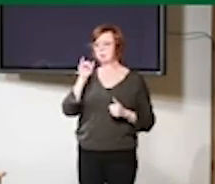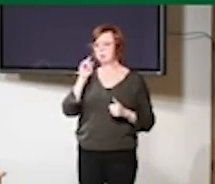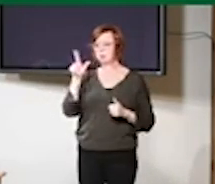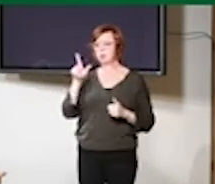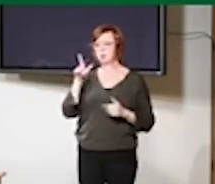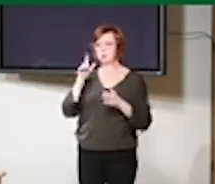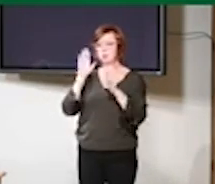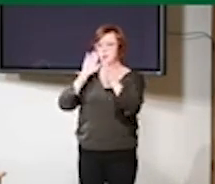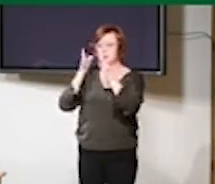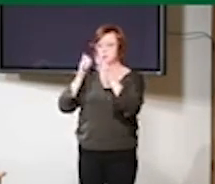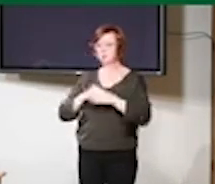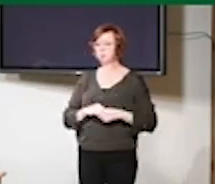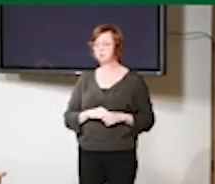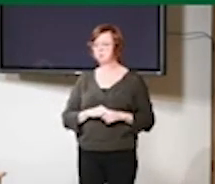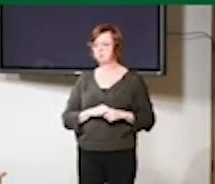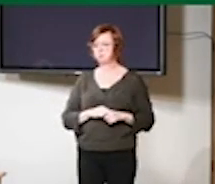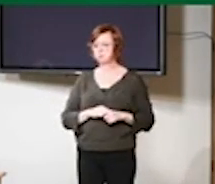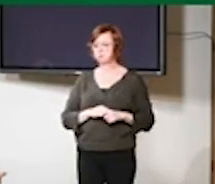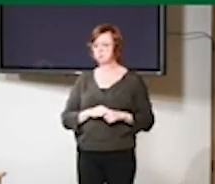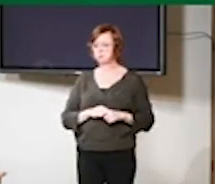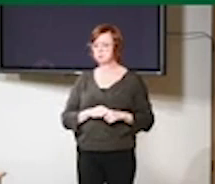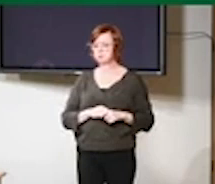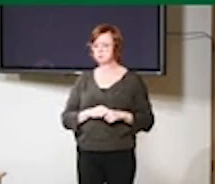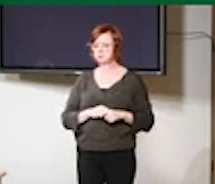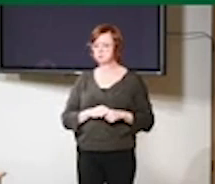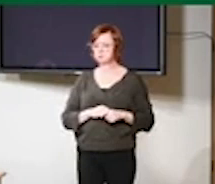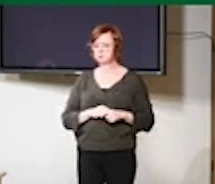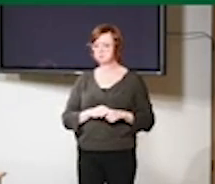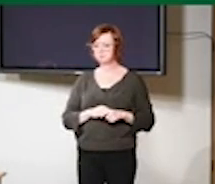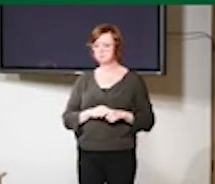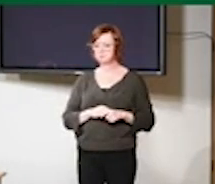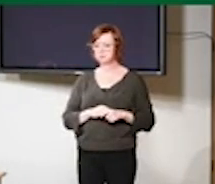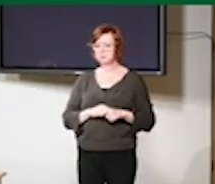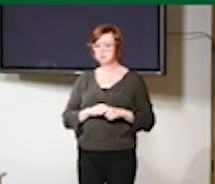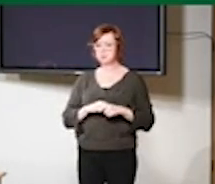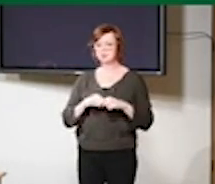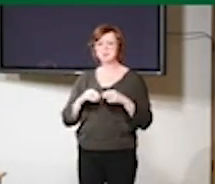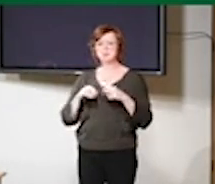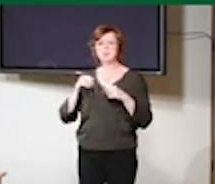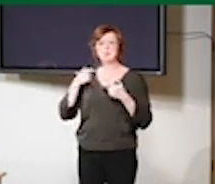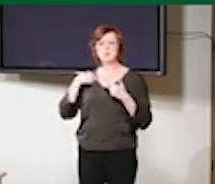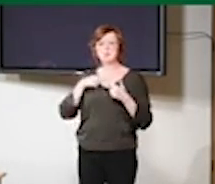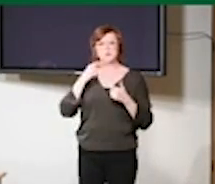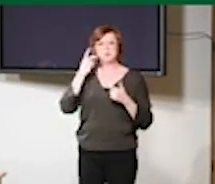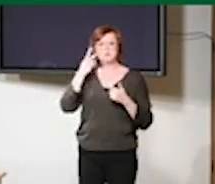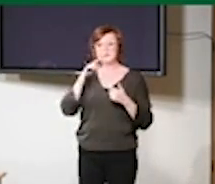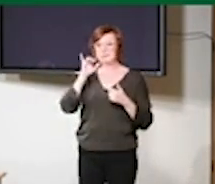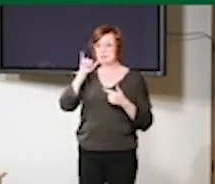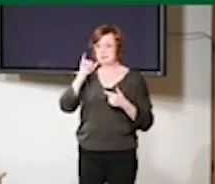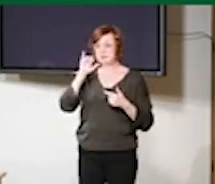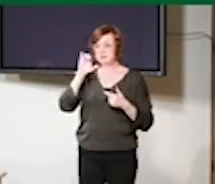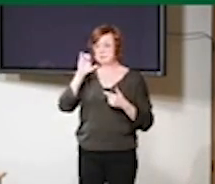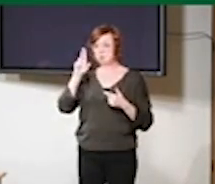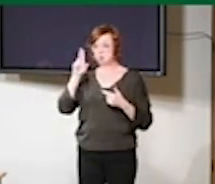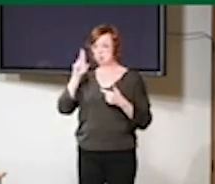Hi, could you confirm whether or not any of the ICU cases we've seen so far have recovered?